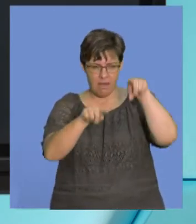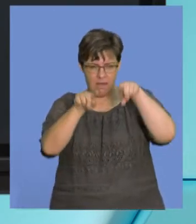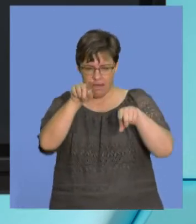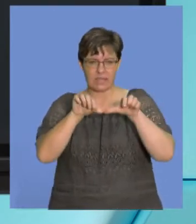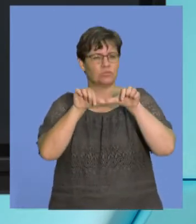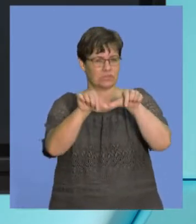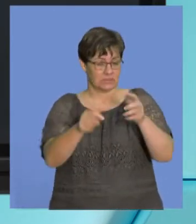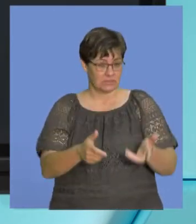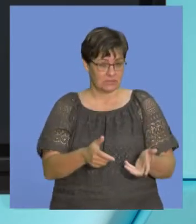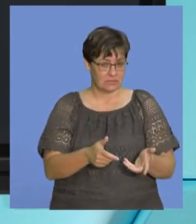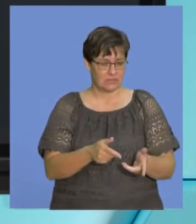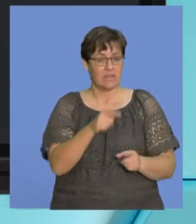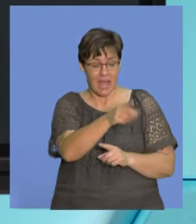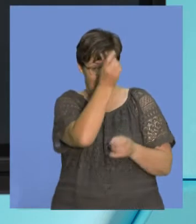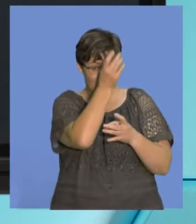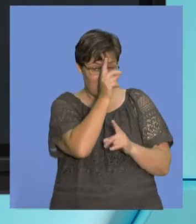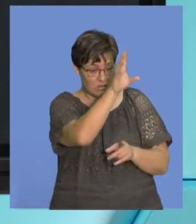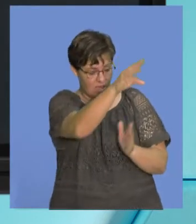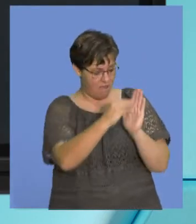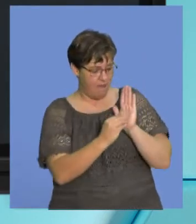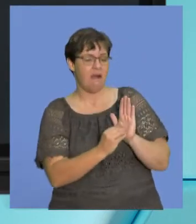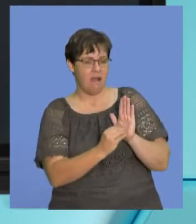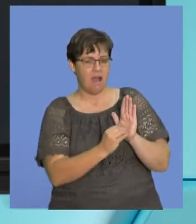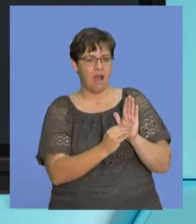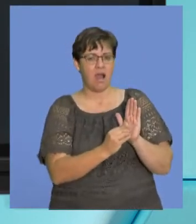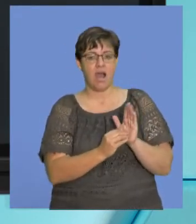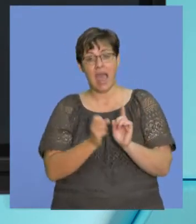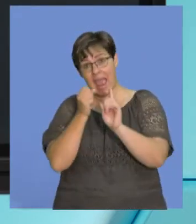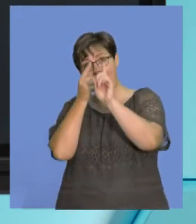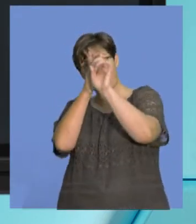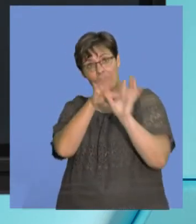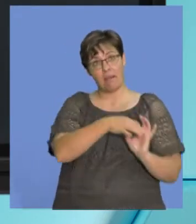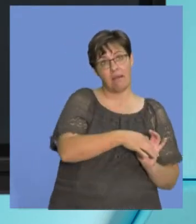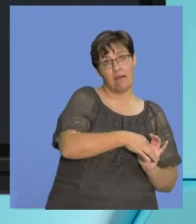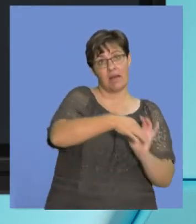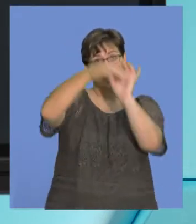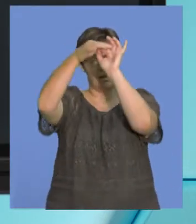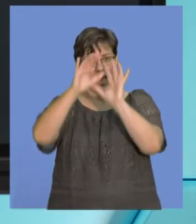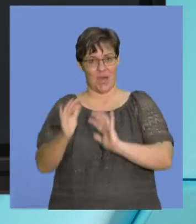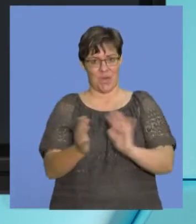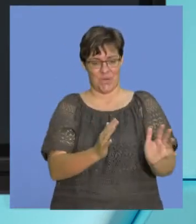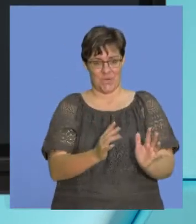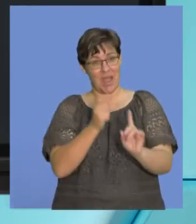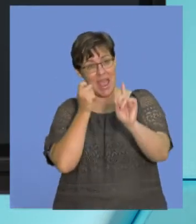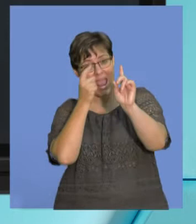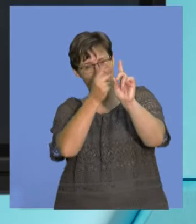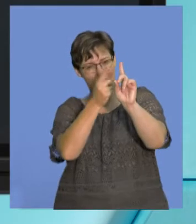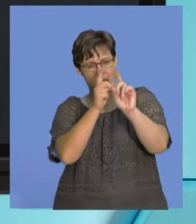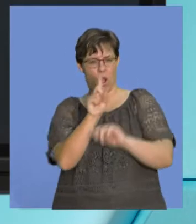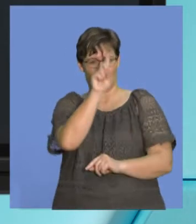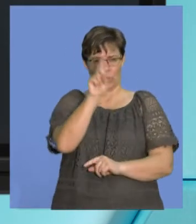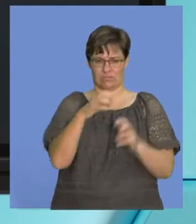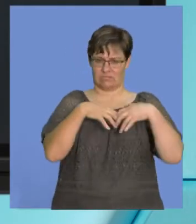we hopefully are then able to use that information to link it to our aim. And remember that the aim is an investigative